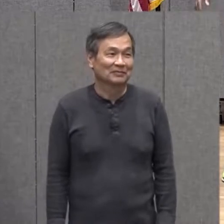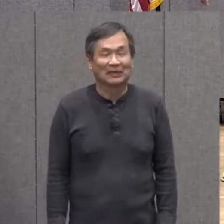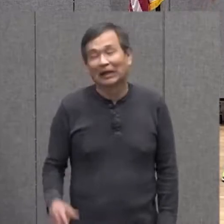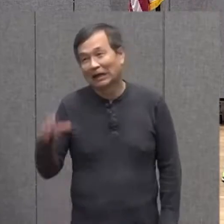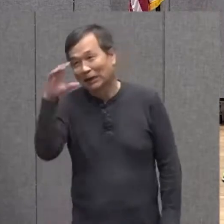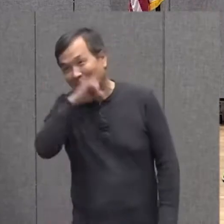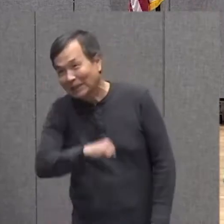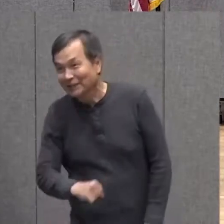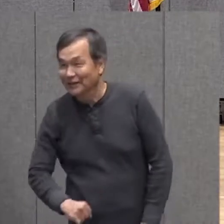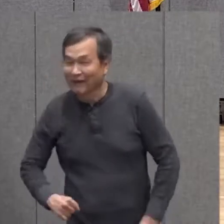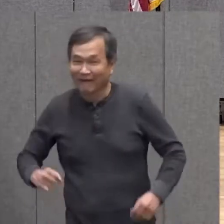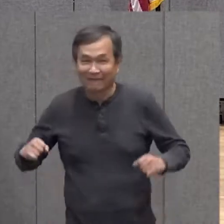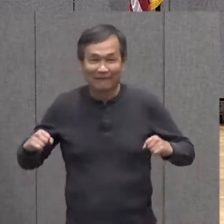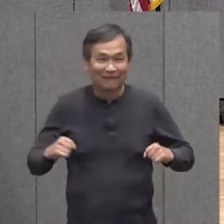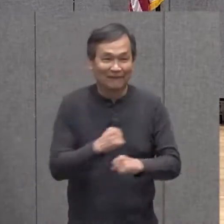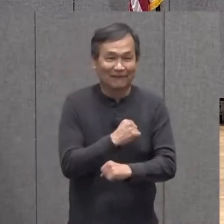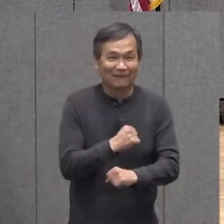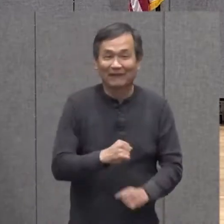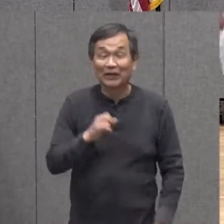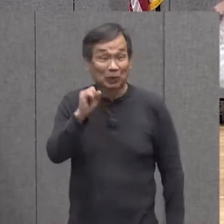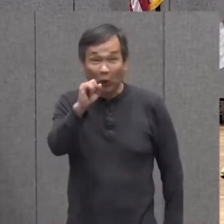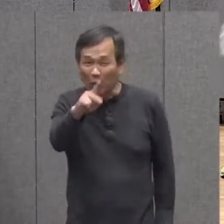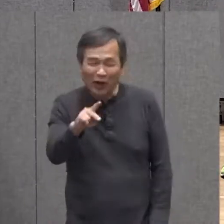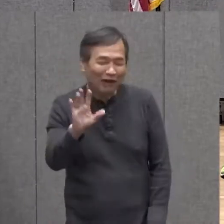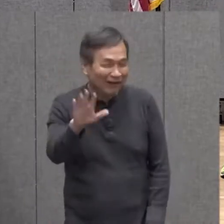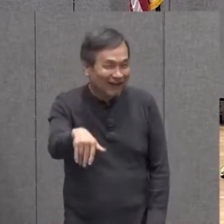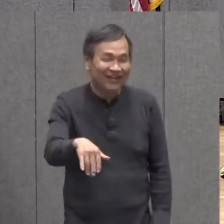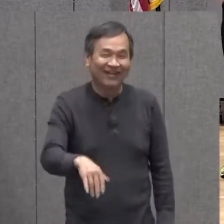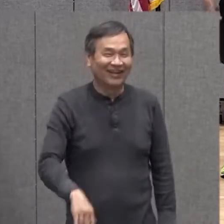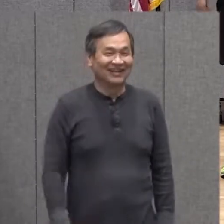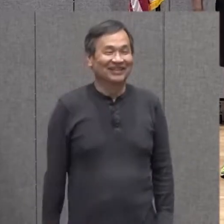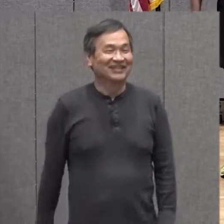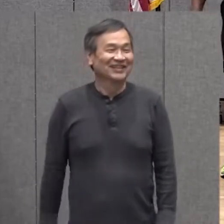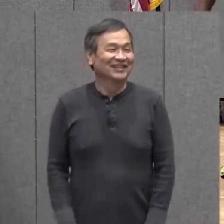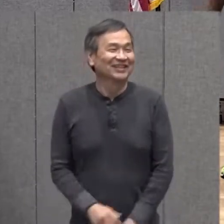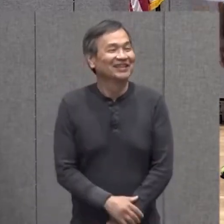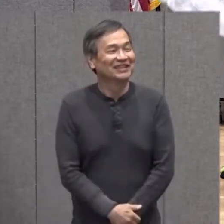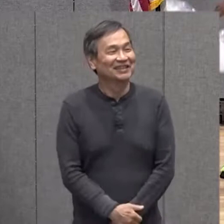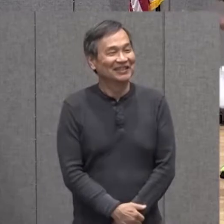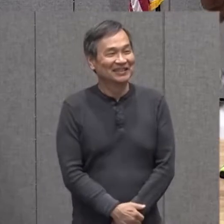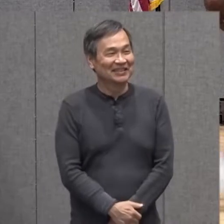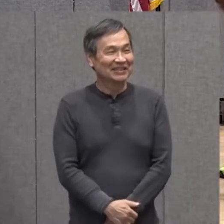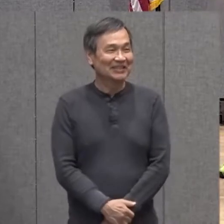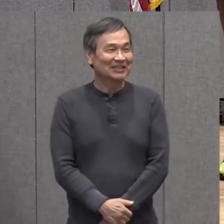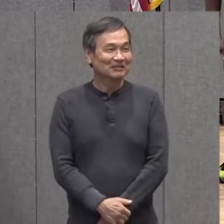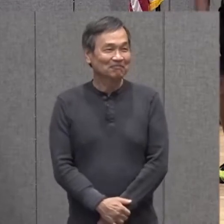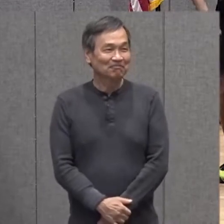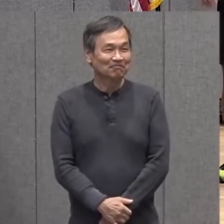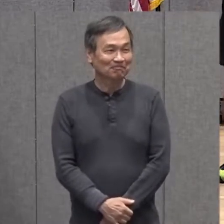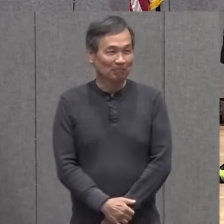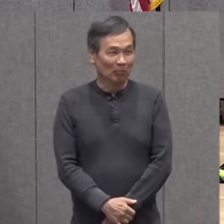Drop that one. That's okay. Está bien si haces errores, estamos practicando.